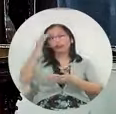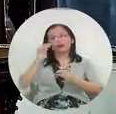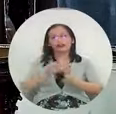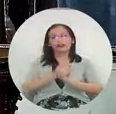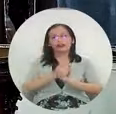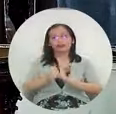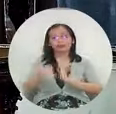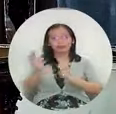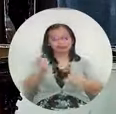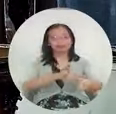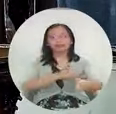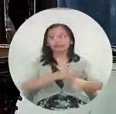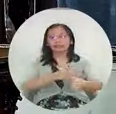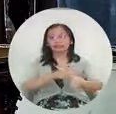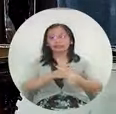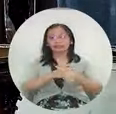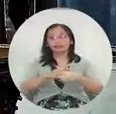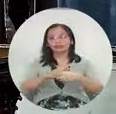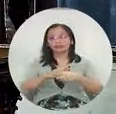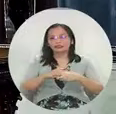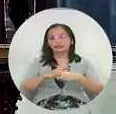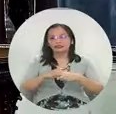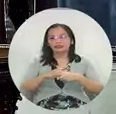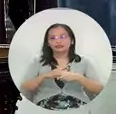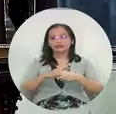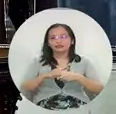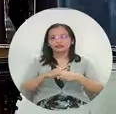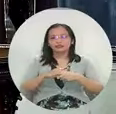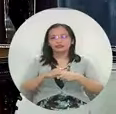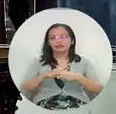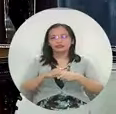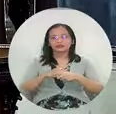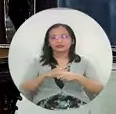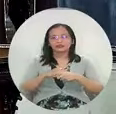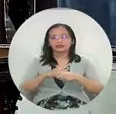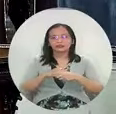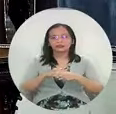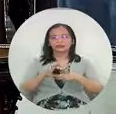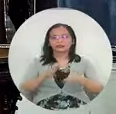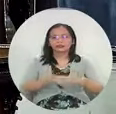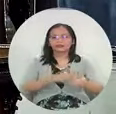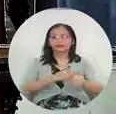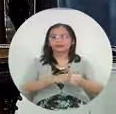Mukanta to siya, pagkaubasin ni Brother Funk. Would you be free from the